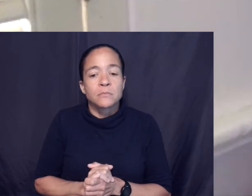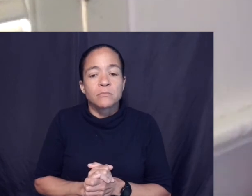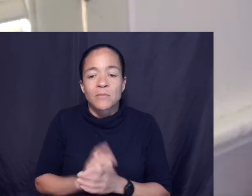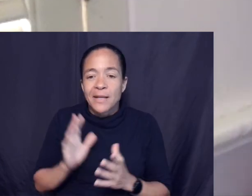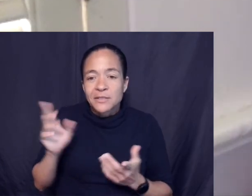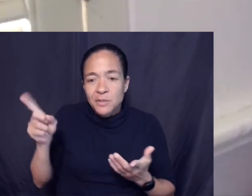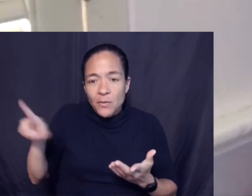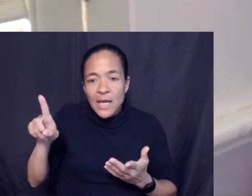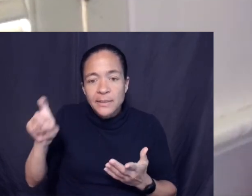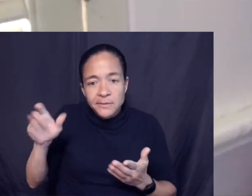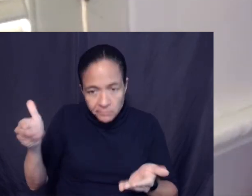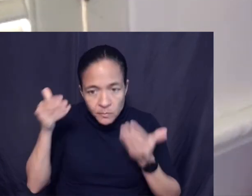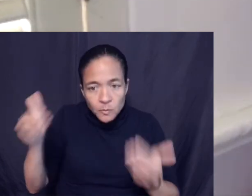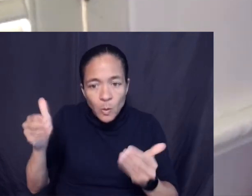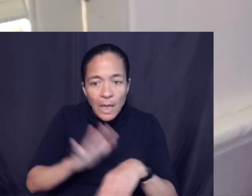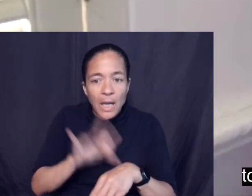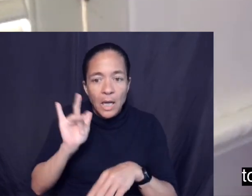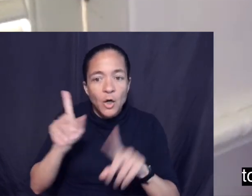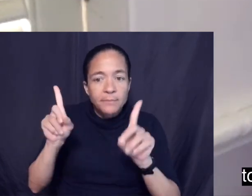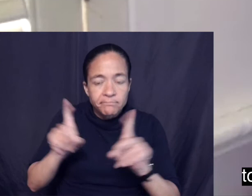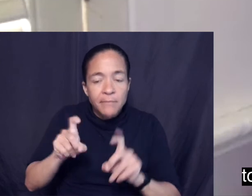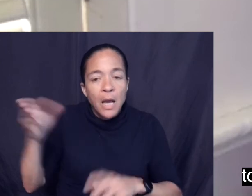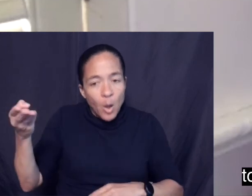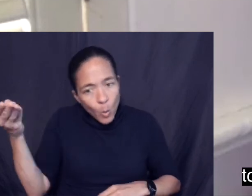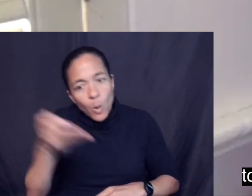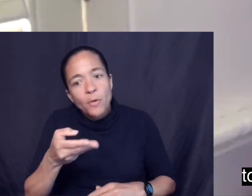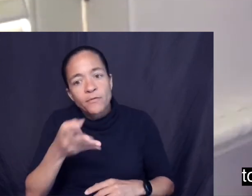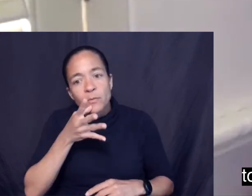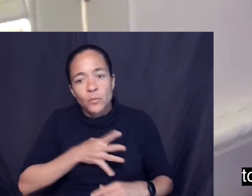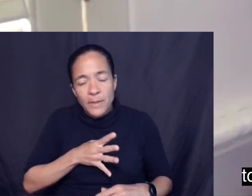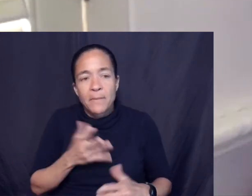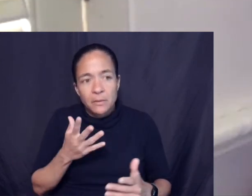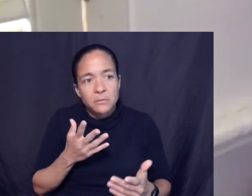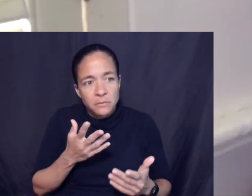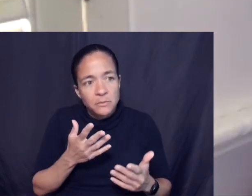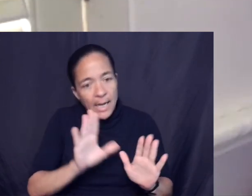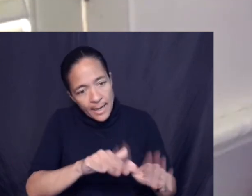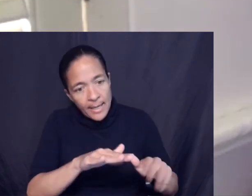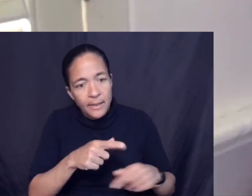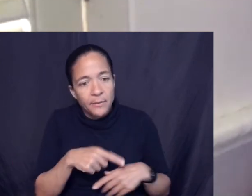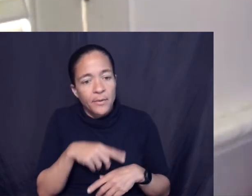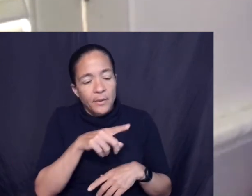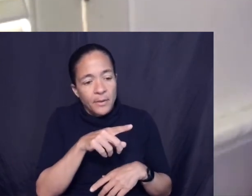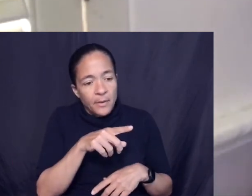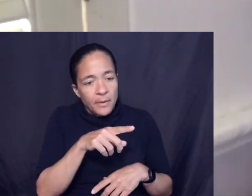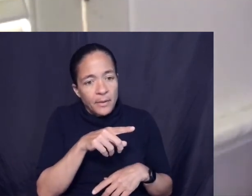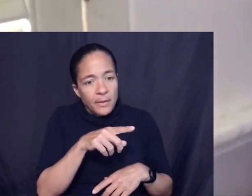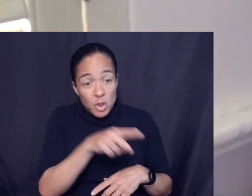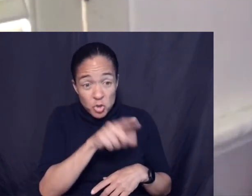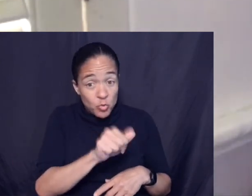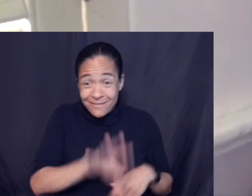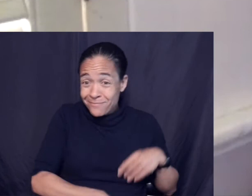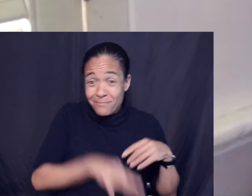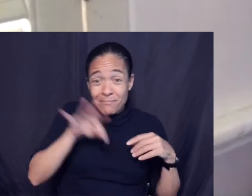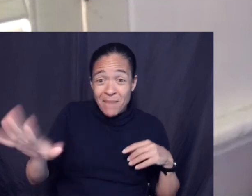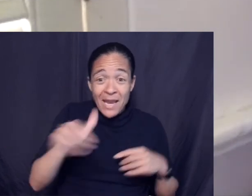to, do the early testing, to make that leap, to offer it to women and say, hey, you can, pay